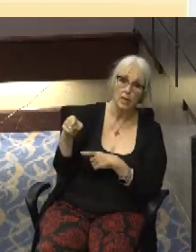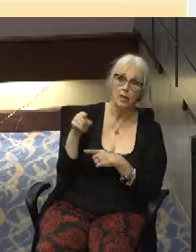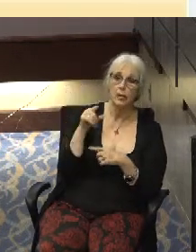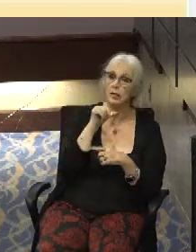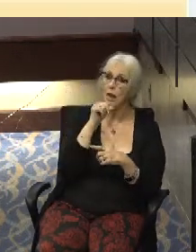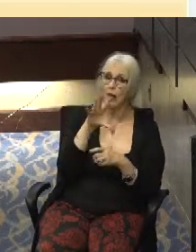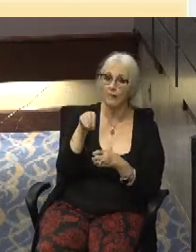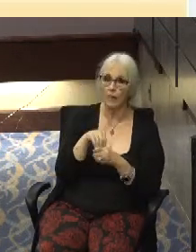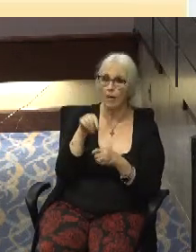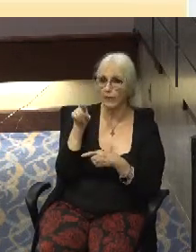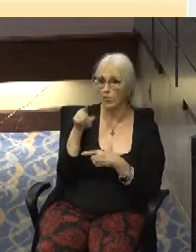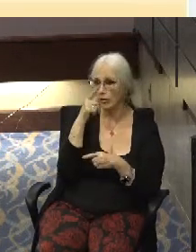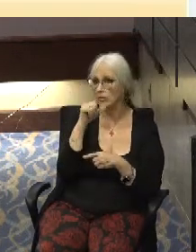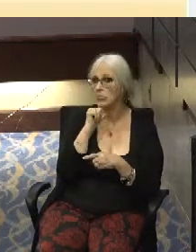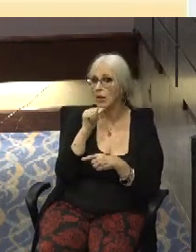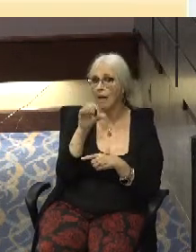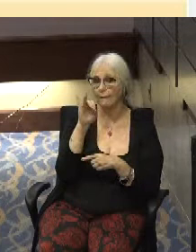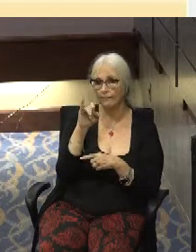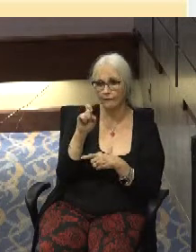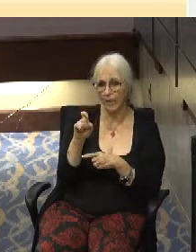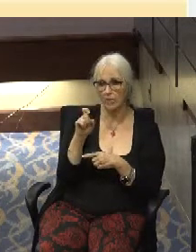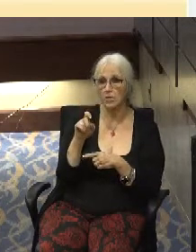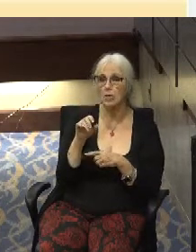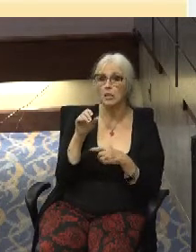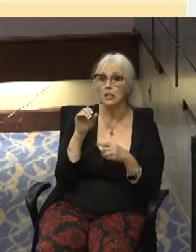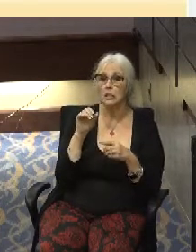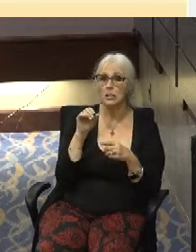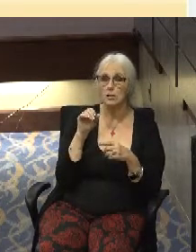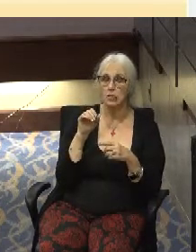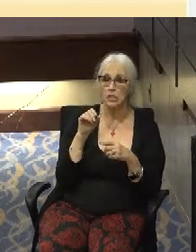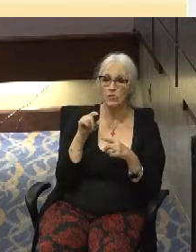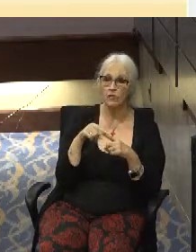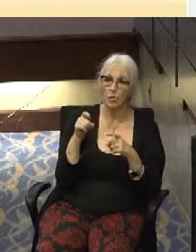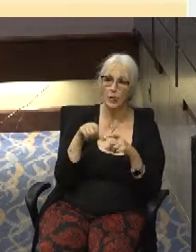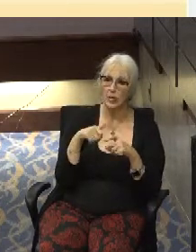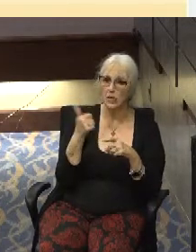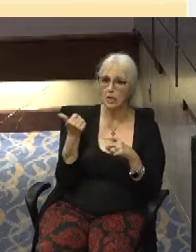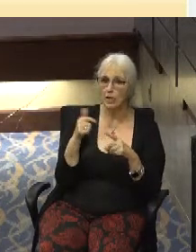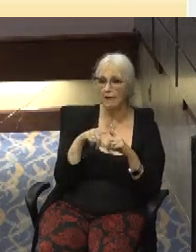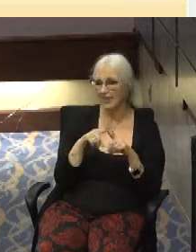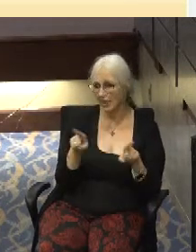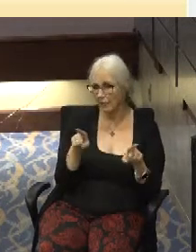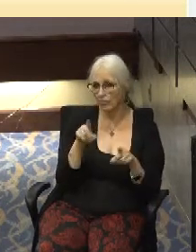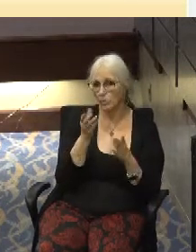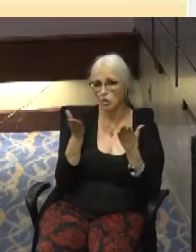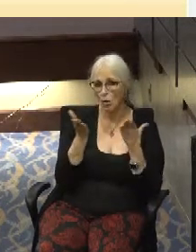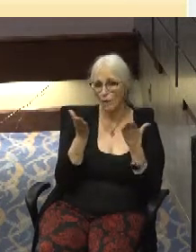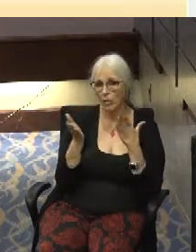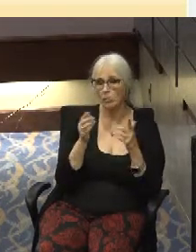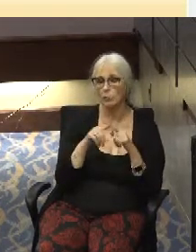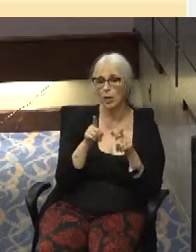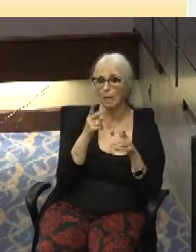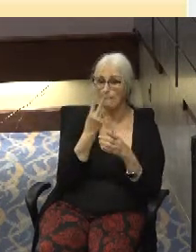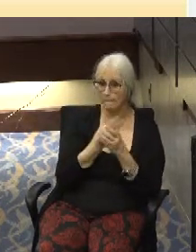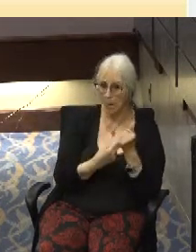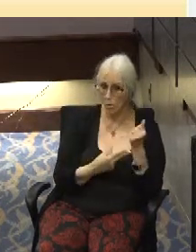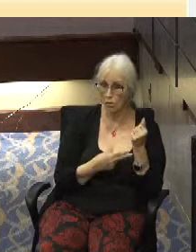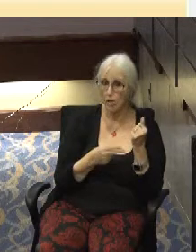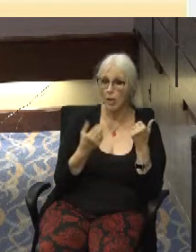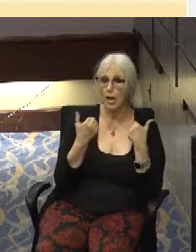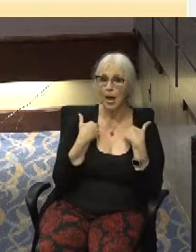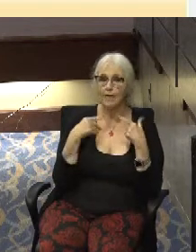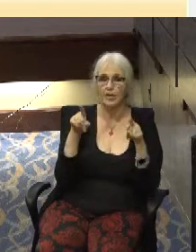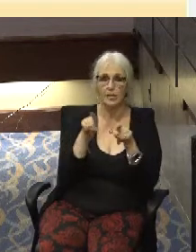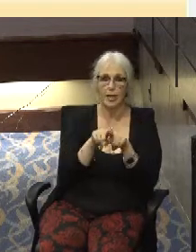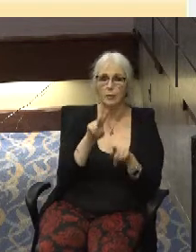because it's not a fixed route line. It's actually funded from a different service. So in general, both systems actually have the same